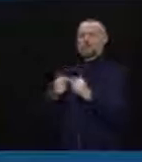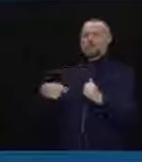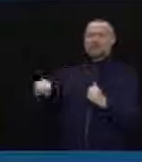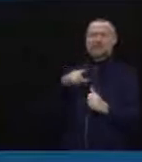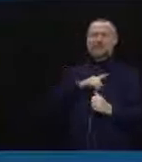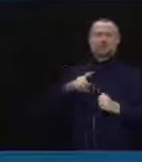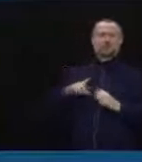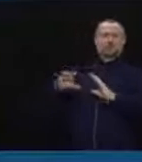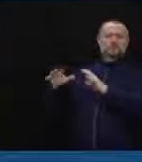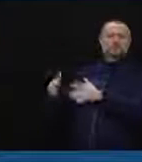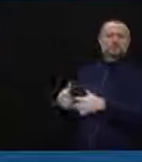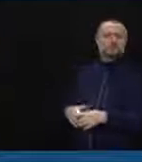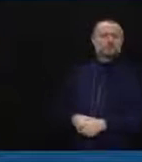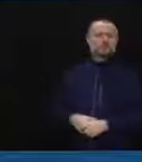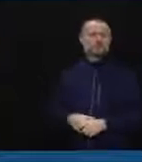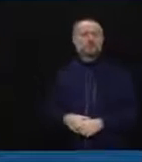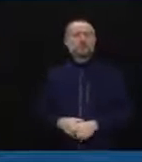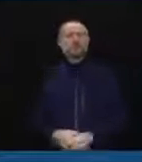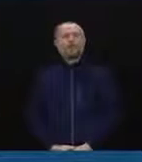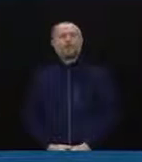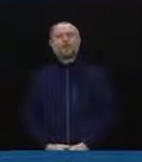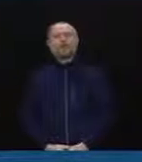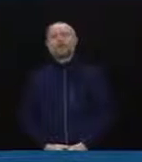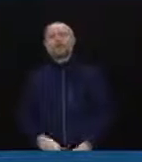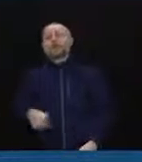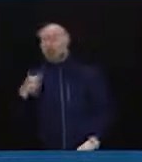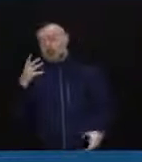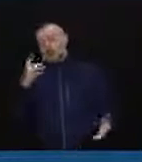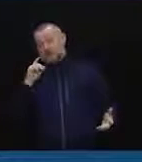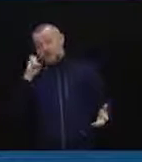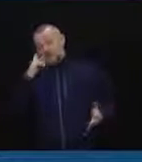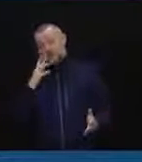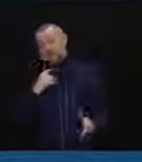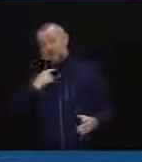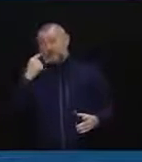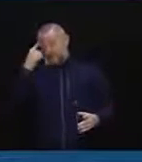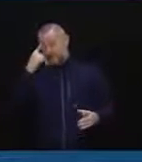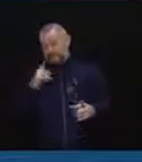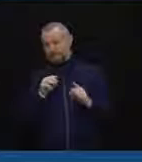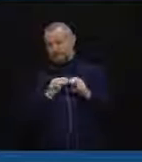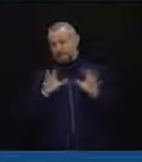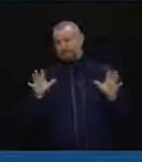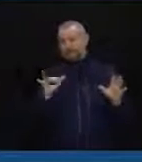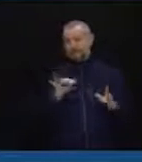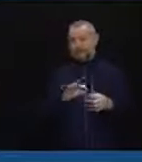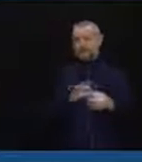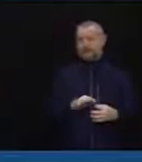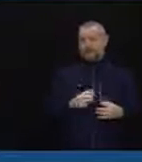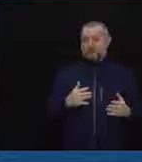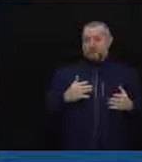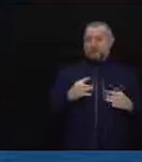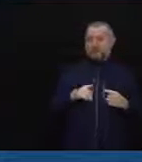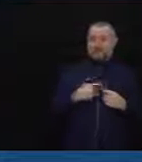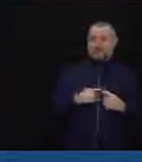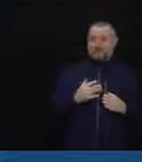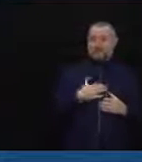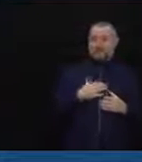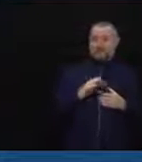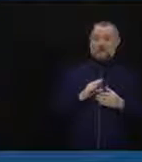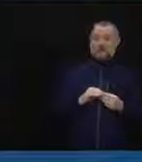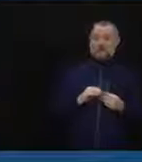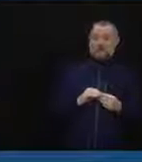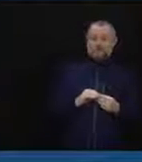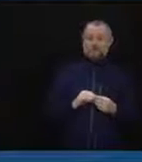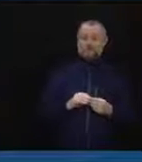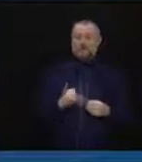established one principle of my public comments. I will not be negotiating in front of a press conference. It's